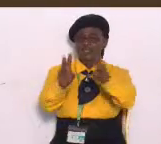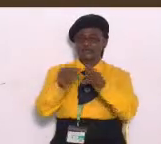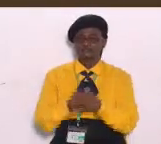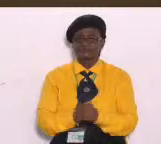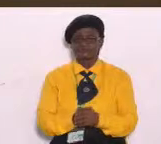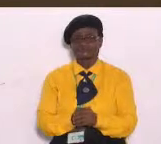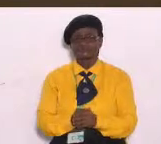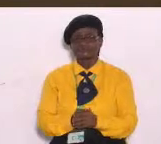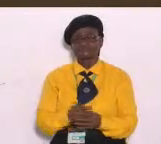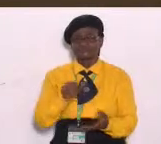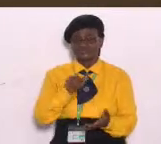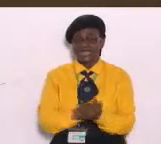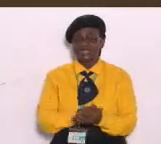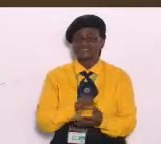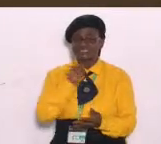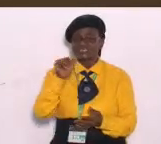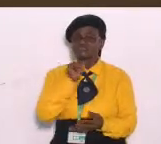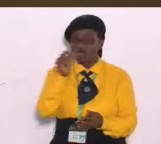But that's not all.